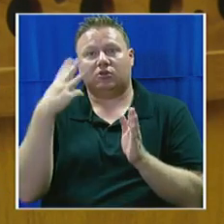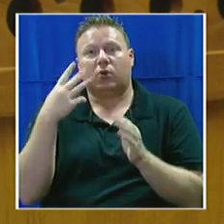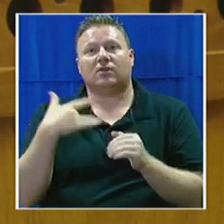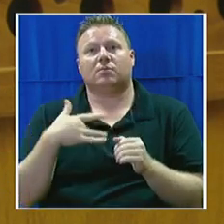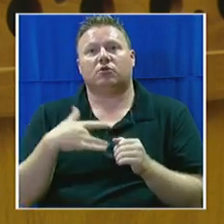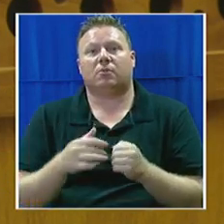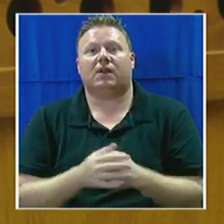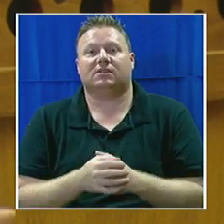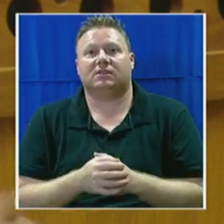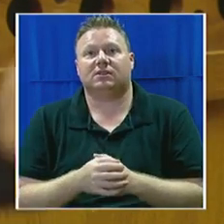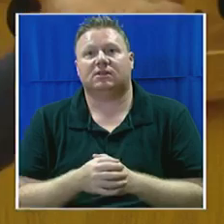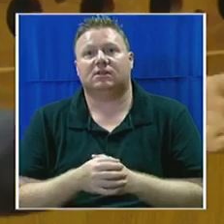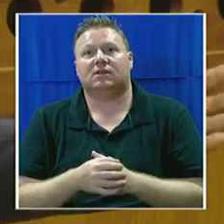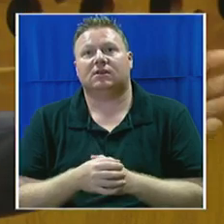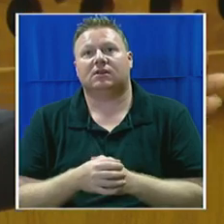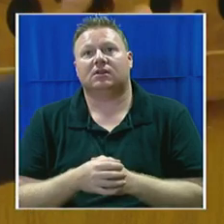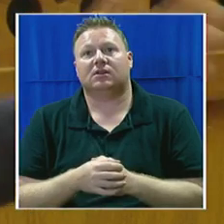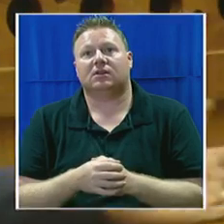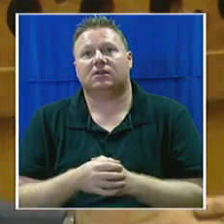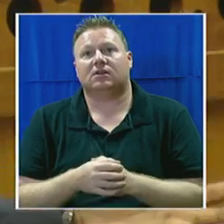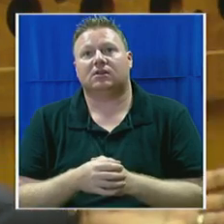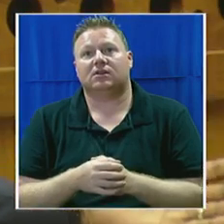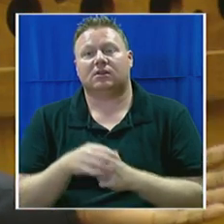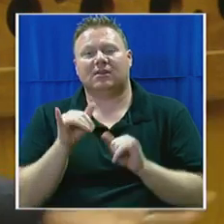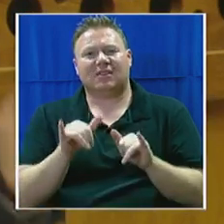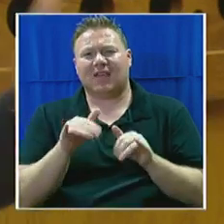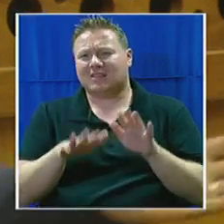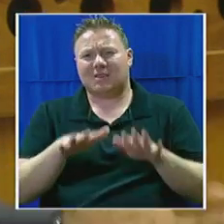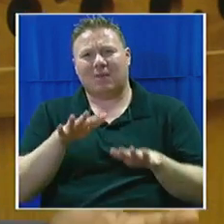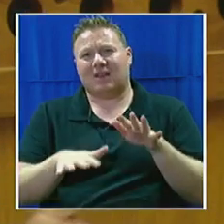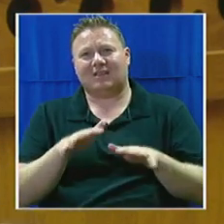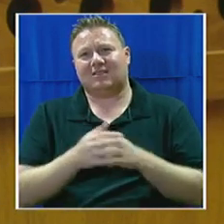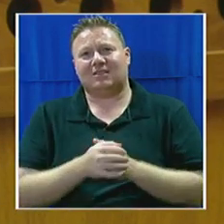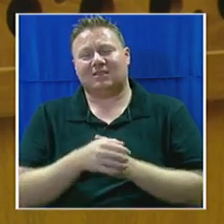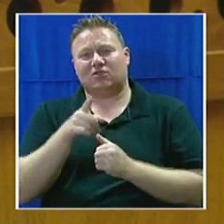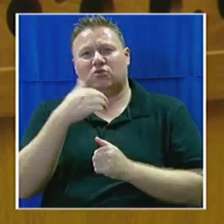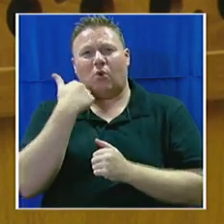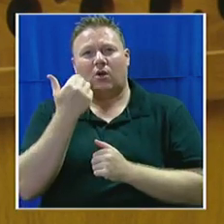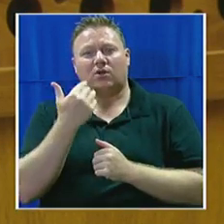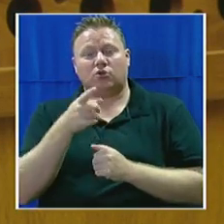Municipality. Is that stability which you are crying for?